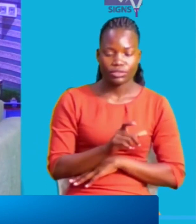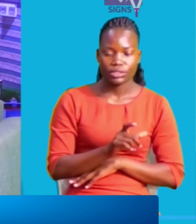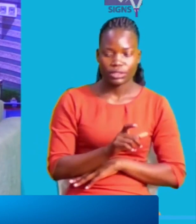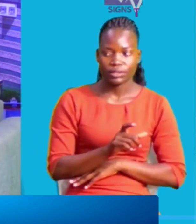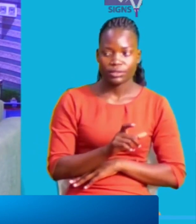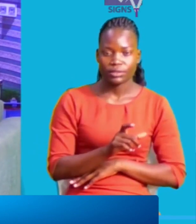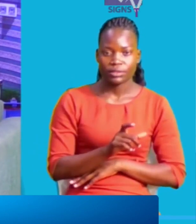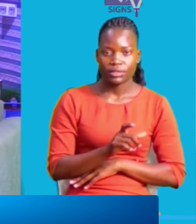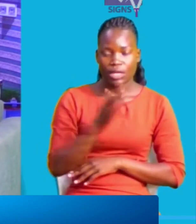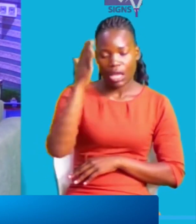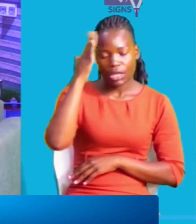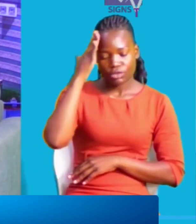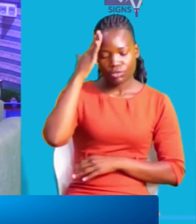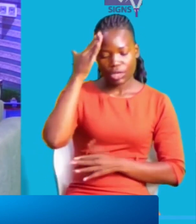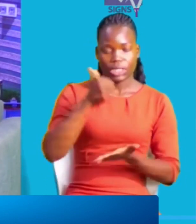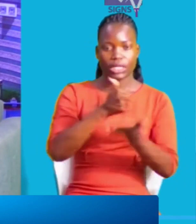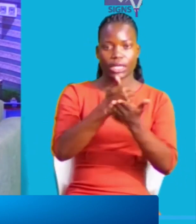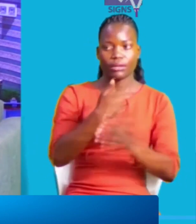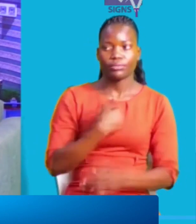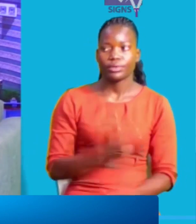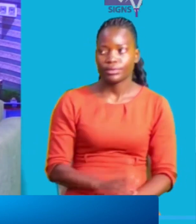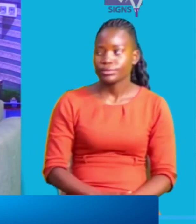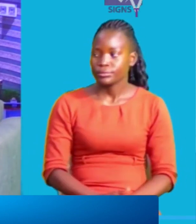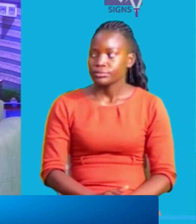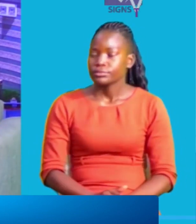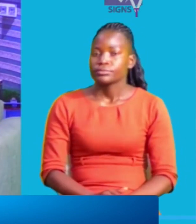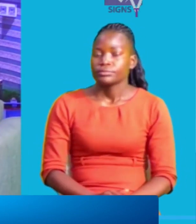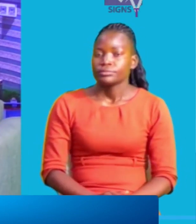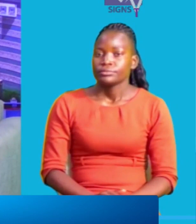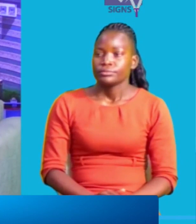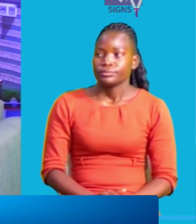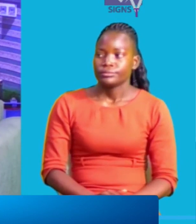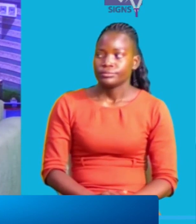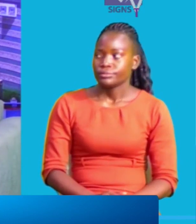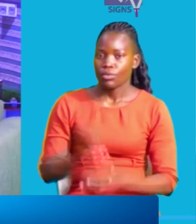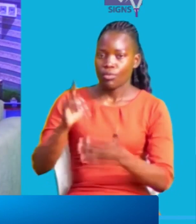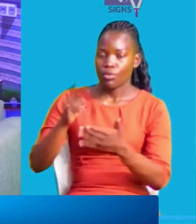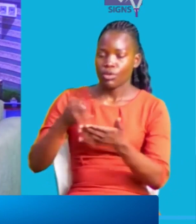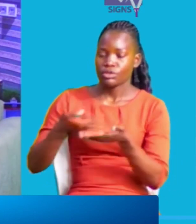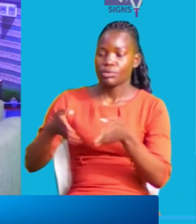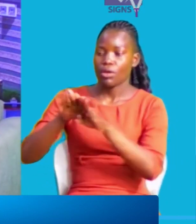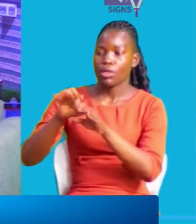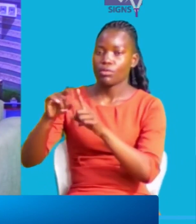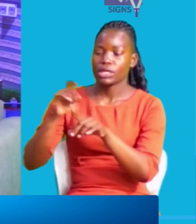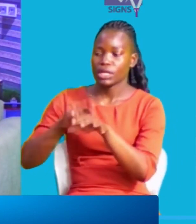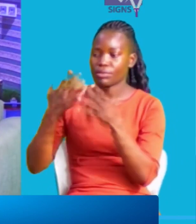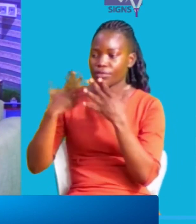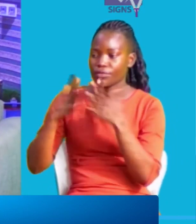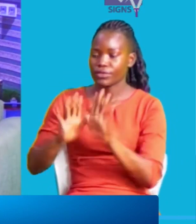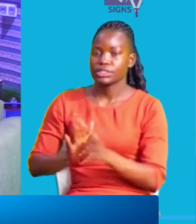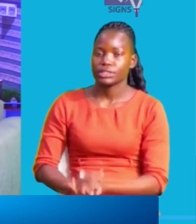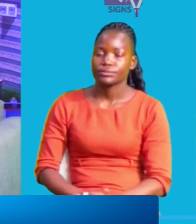mtu amejua atanifanya maana atanisaidia, atanipa huduma. Yes. What would be your closing remark as we're finishing